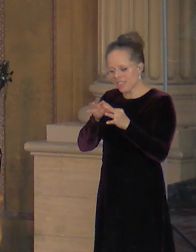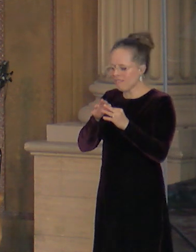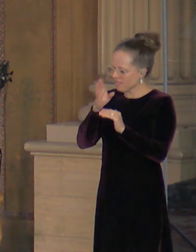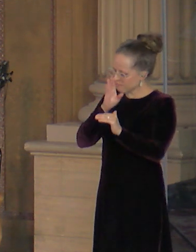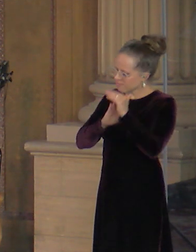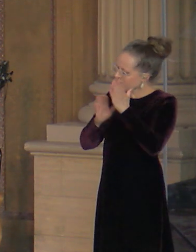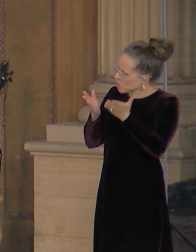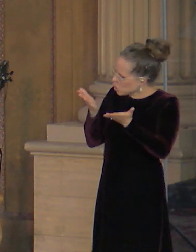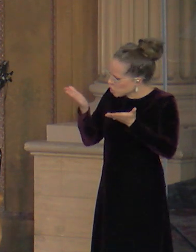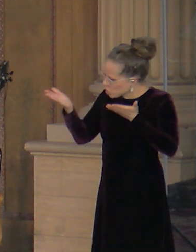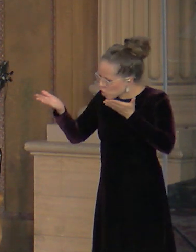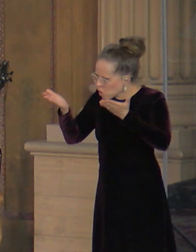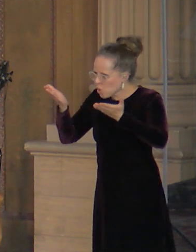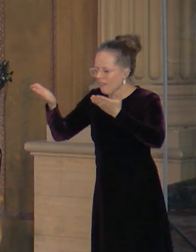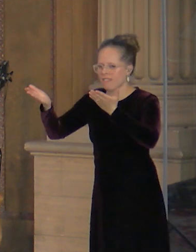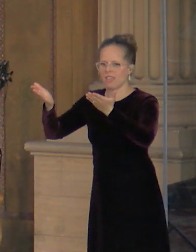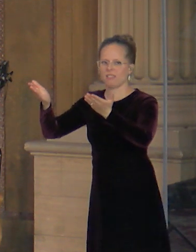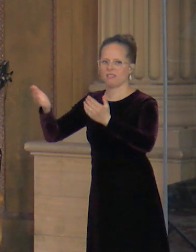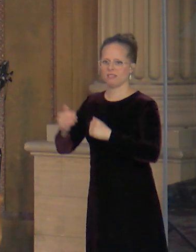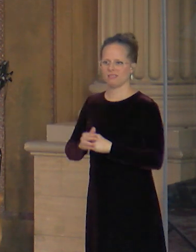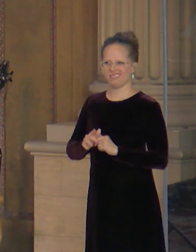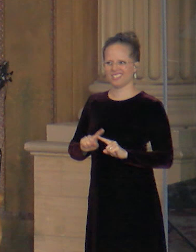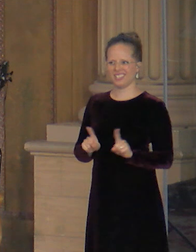more and more to serve faithfully with